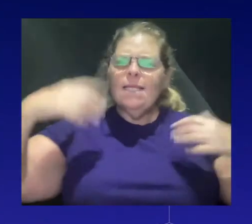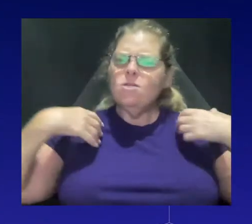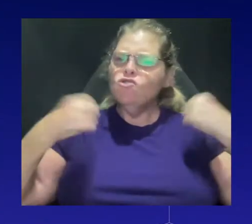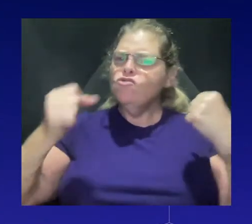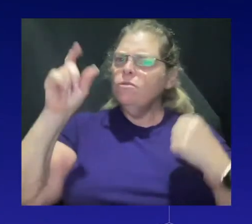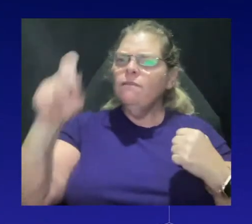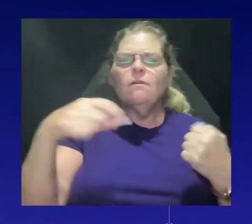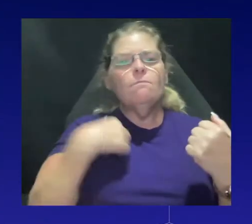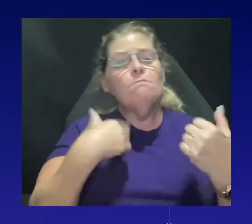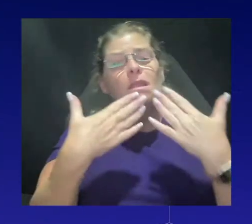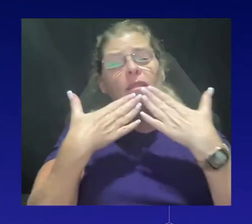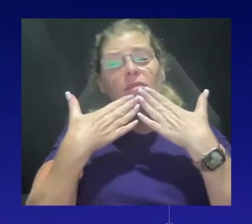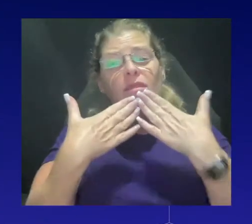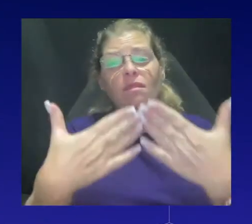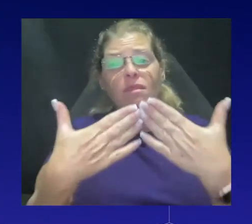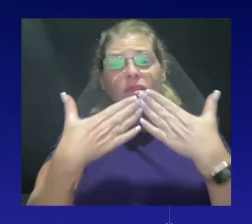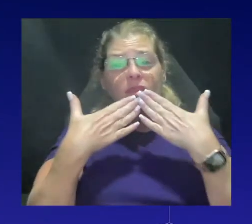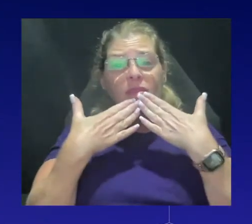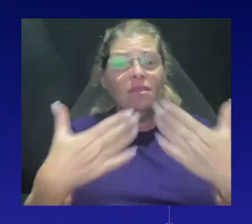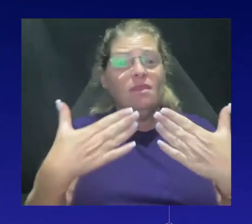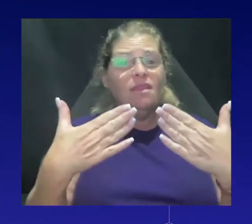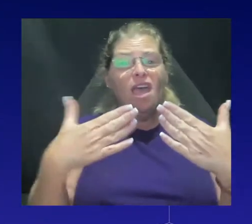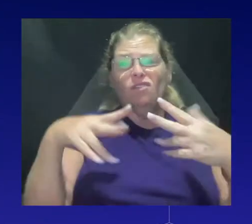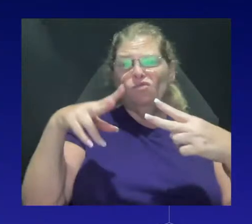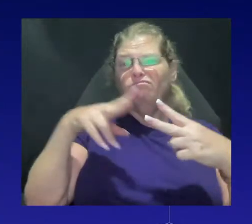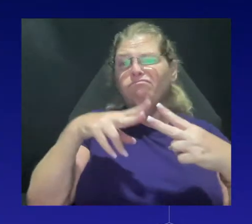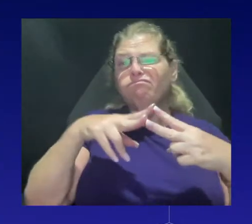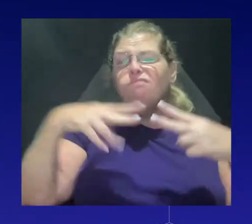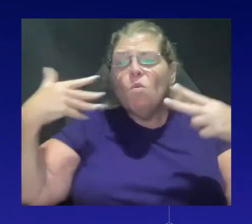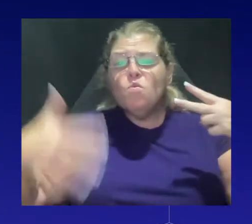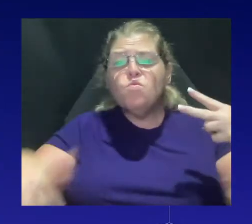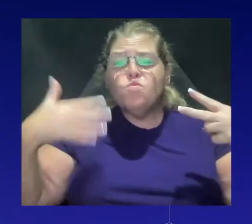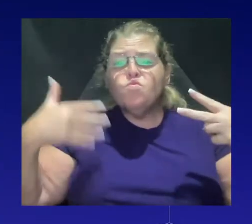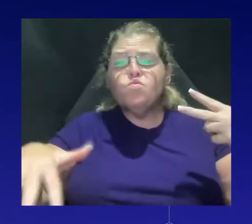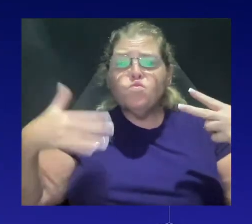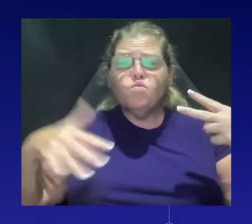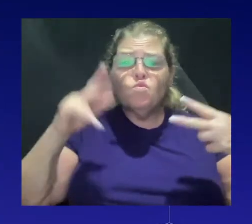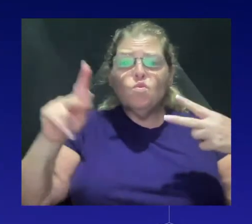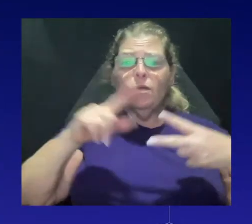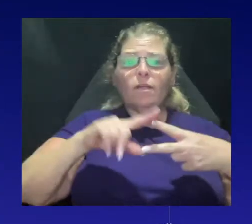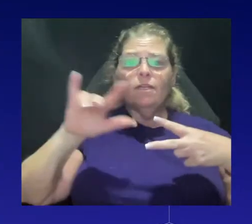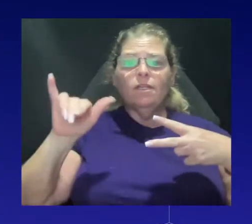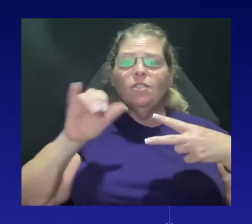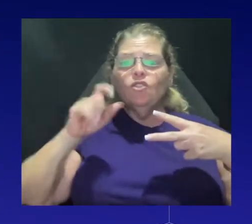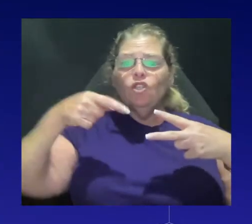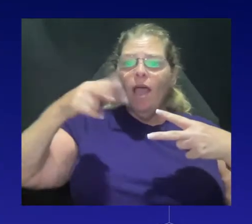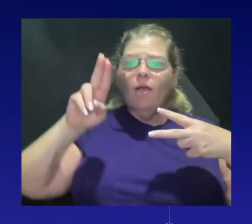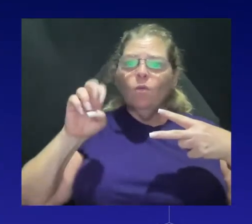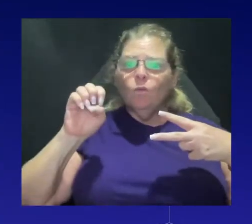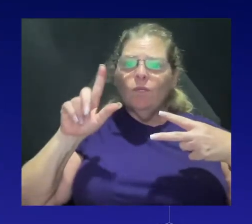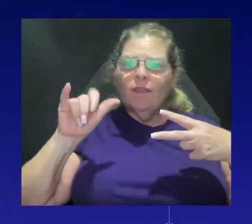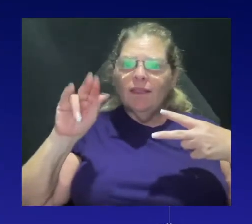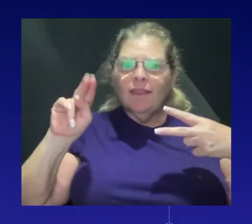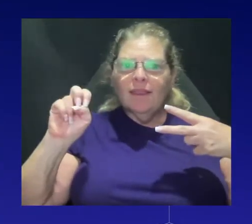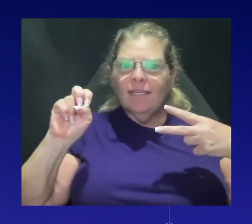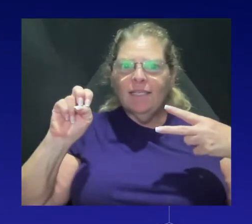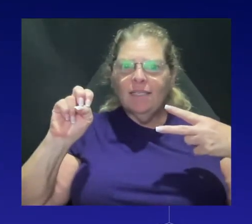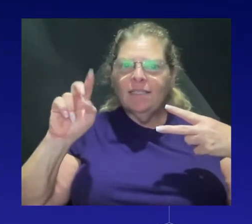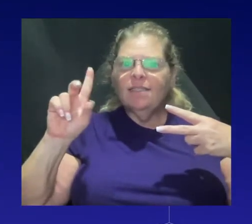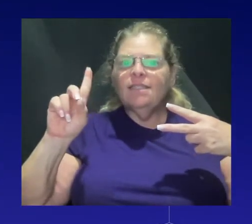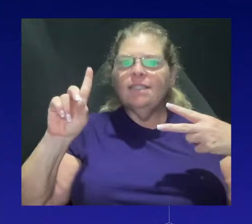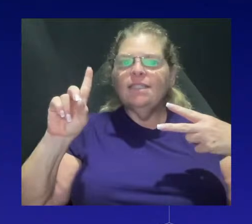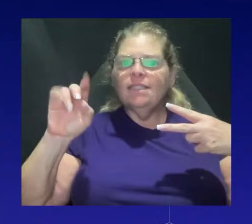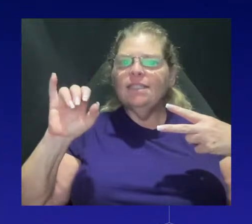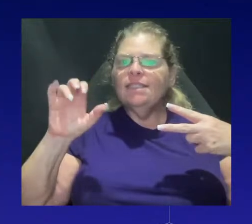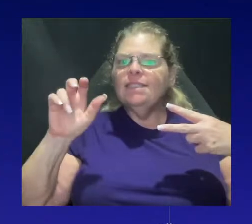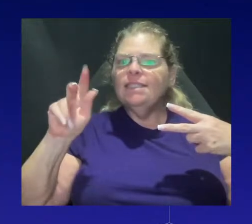thanks to two amazing people, Jacqueline Dickerson Roberts, my